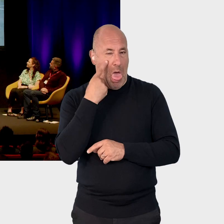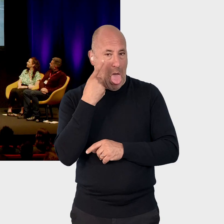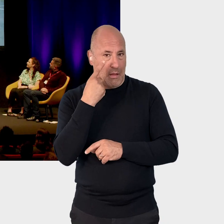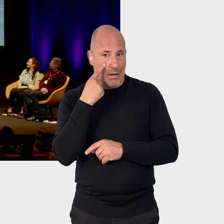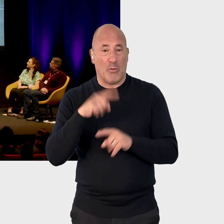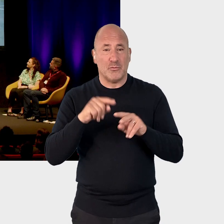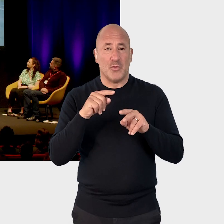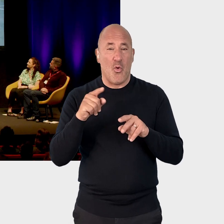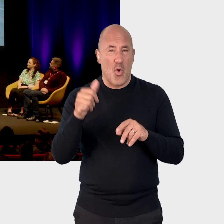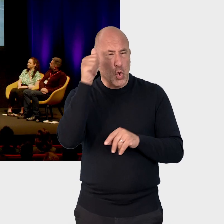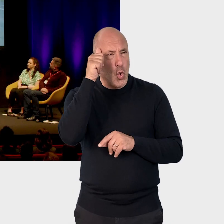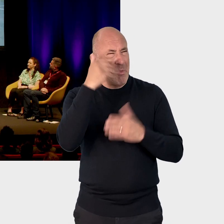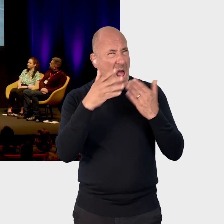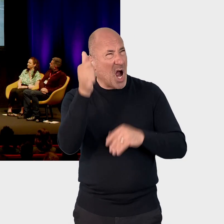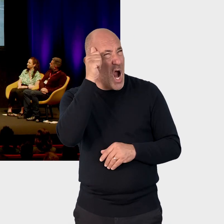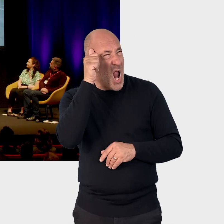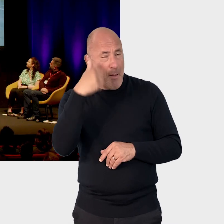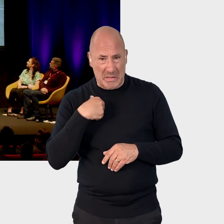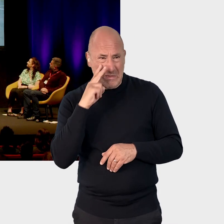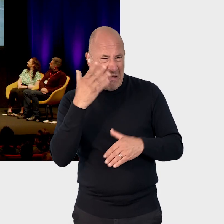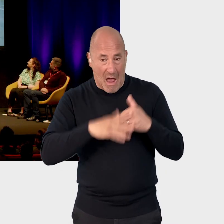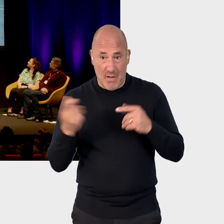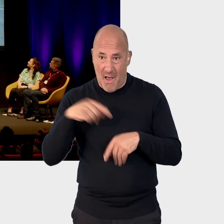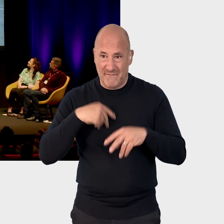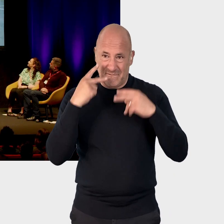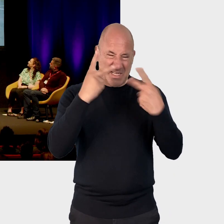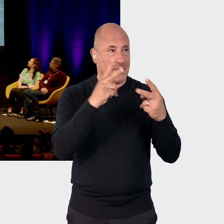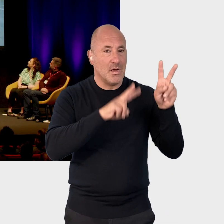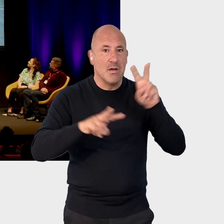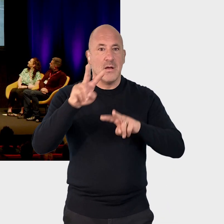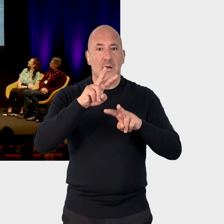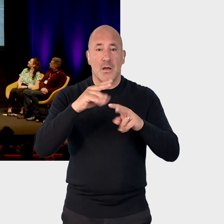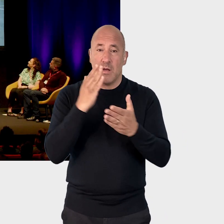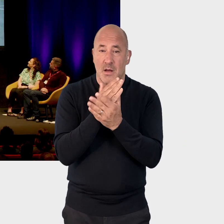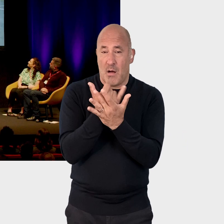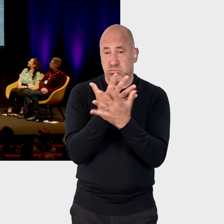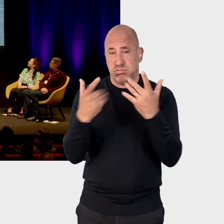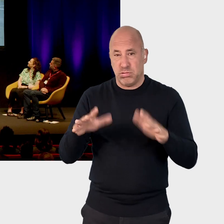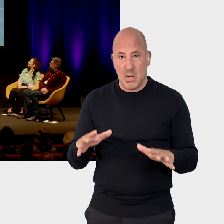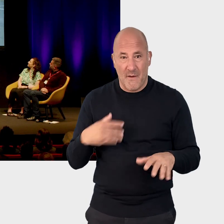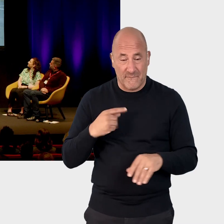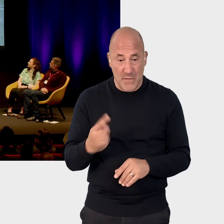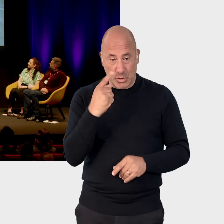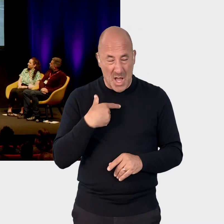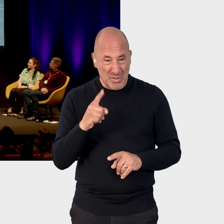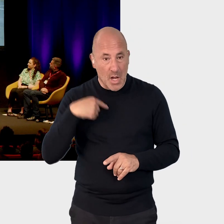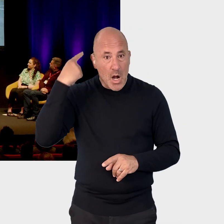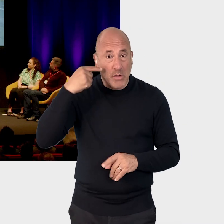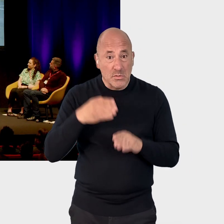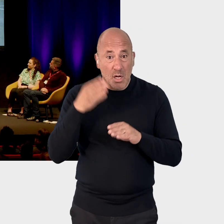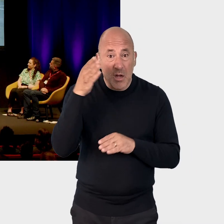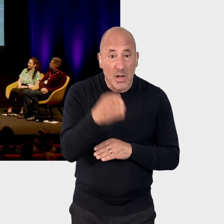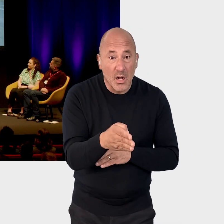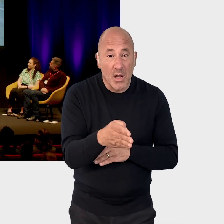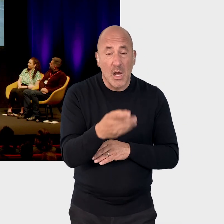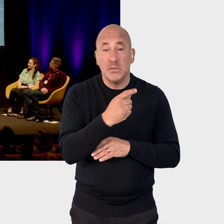Gallery, to try out the new app that they had influenced, and to visit the gallery that they'd heard so much about. For many of the children, this was their first opportunity